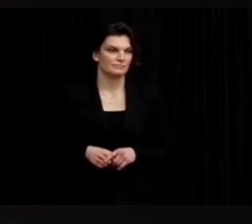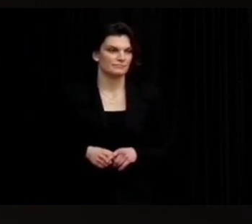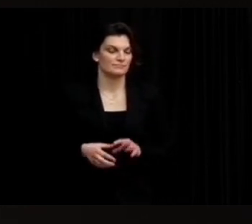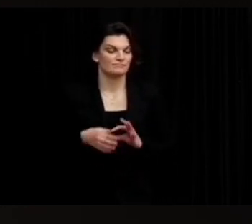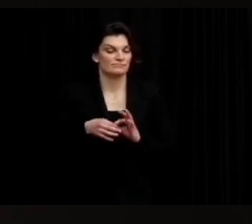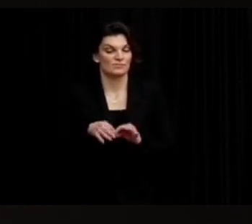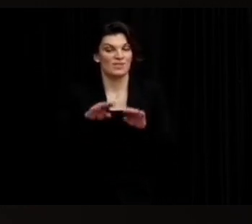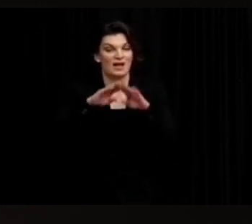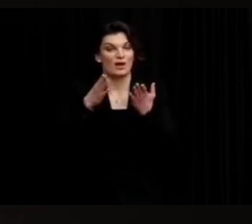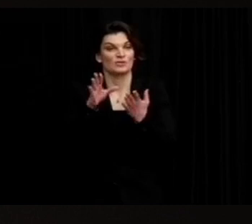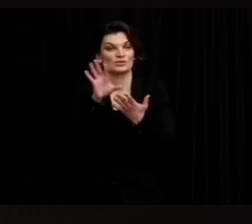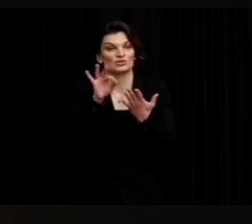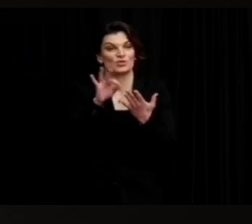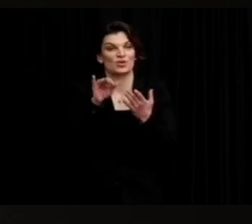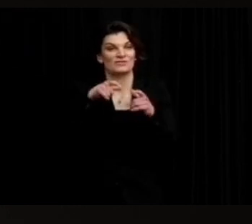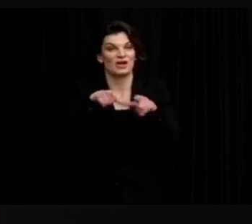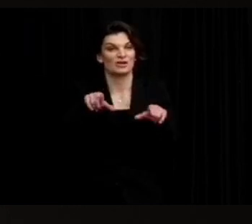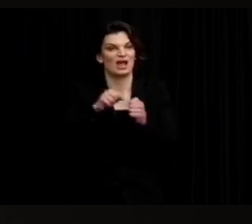choice vouchers?